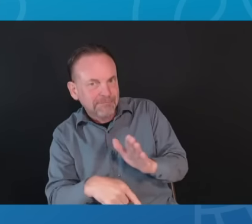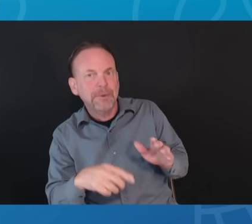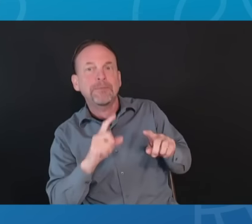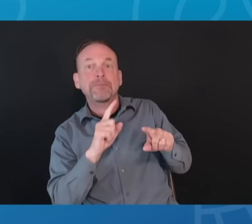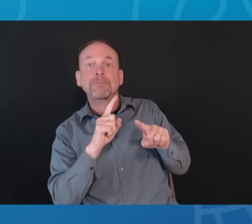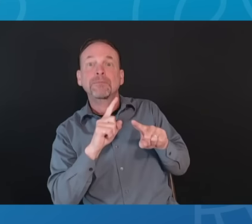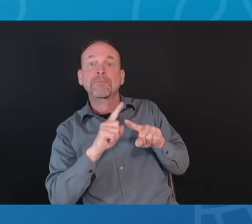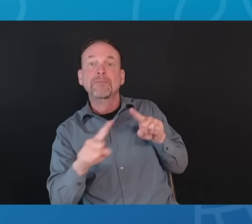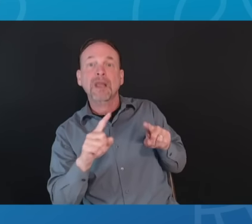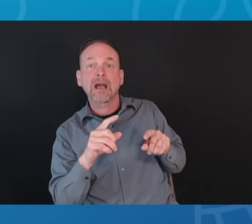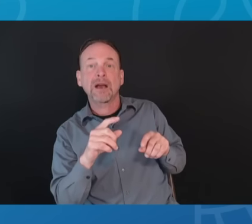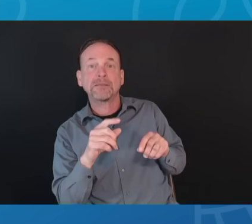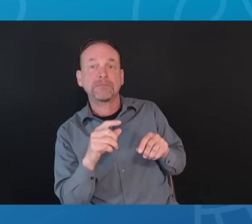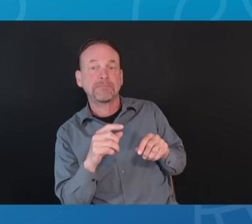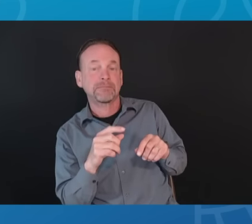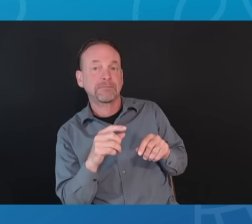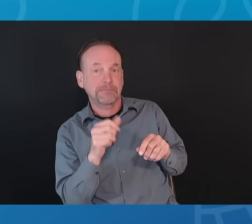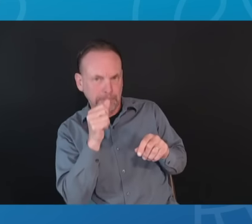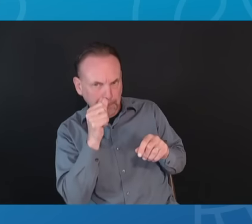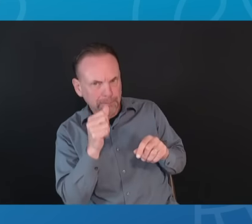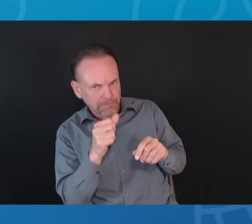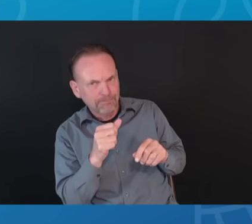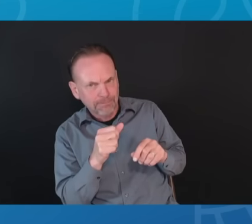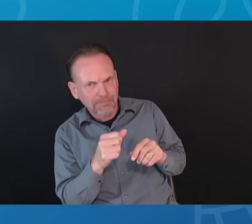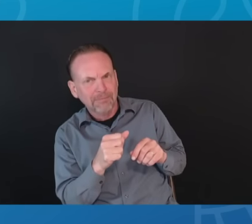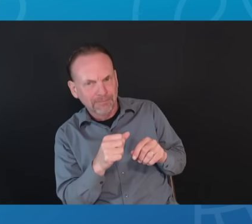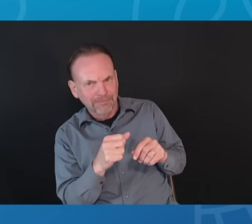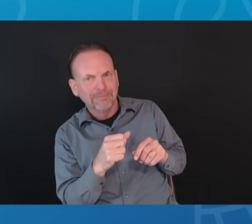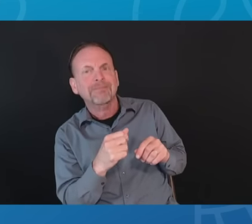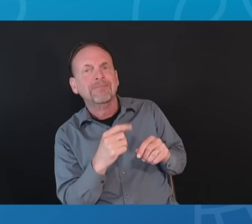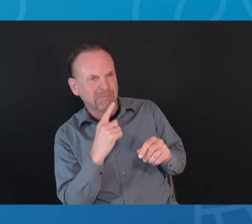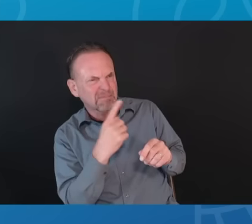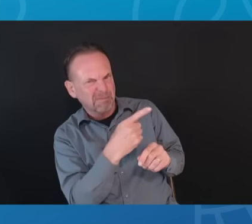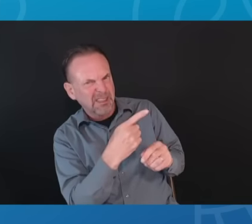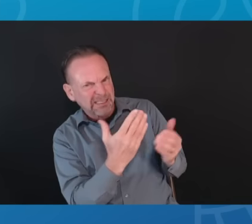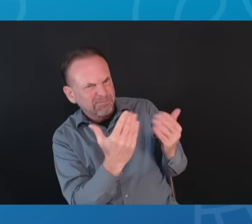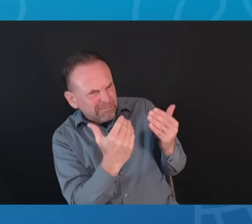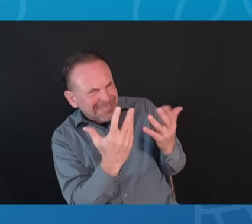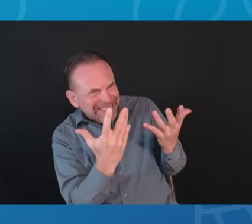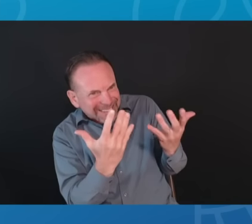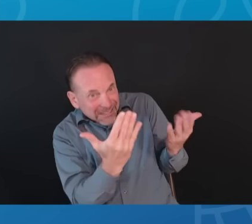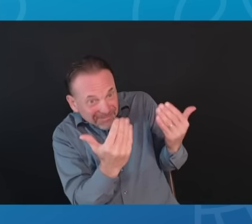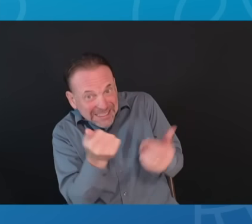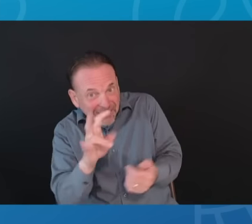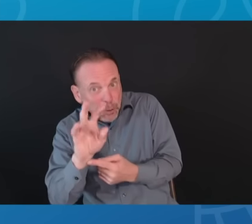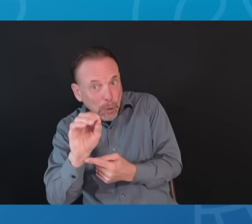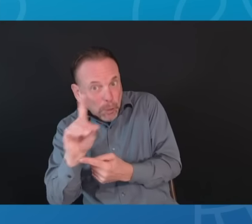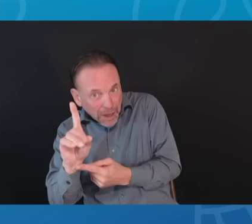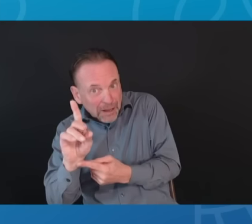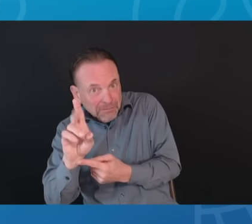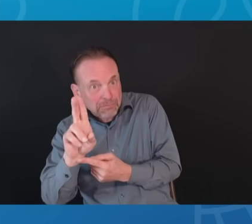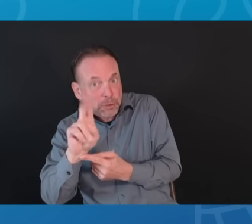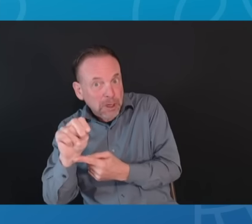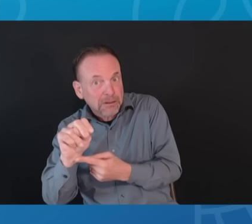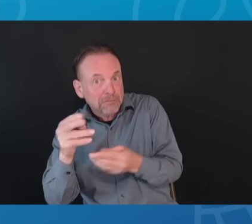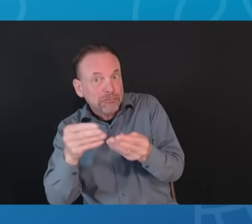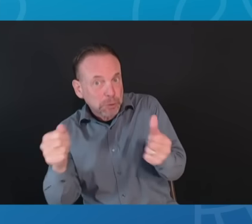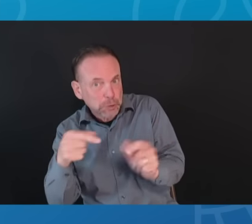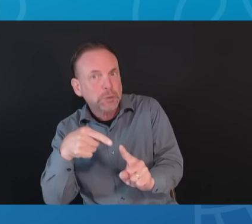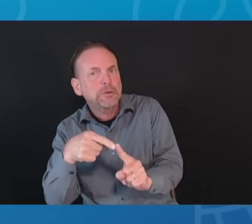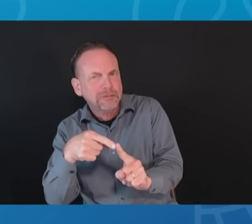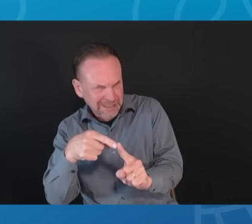asking for the implementation of the resolution 1701, even 1559, and also some of them went